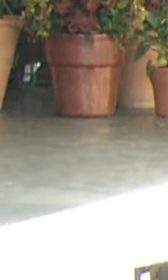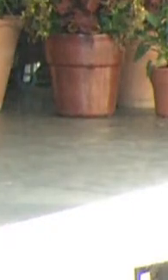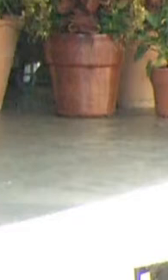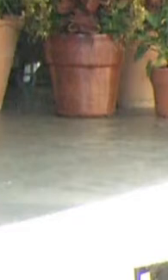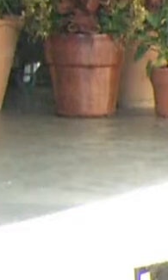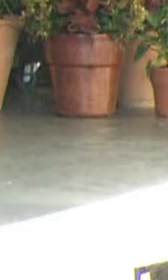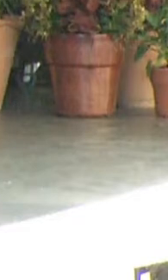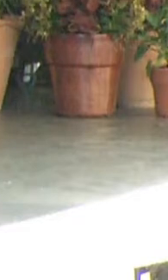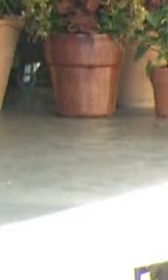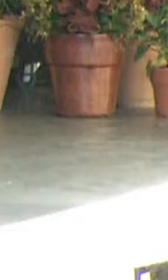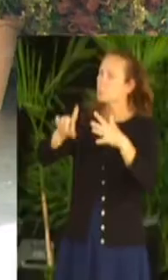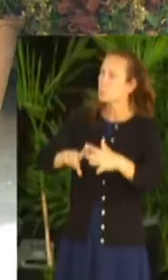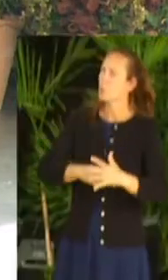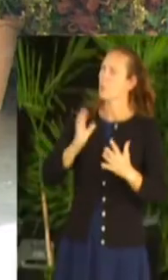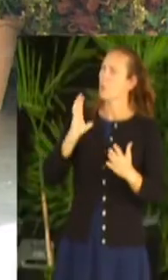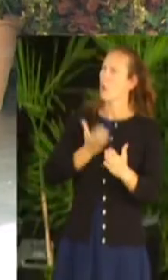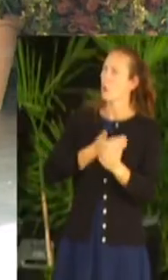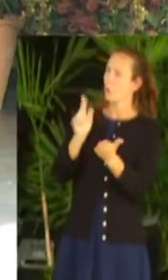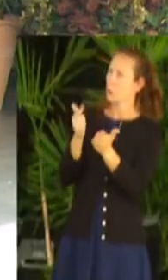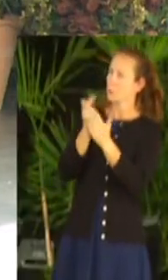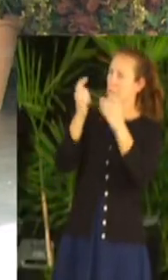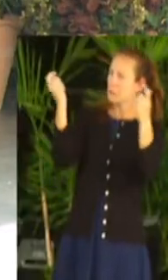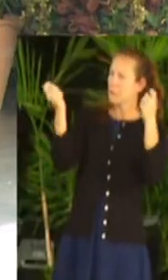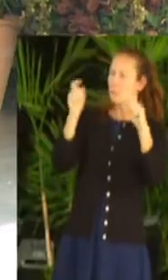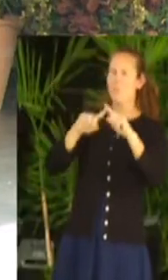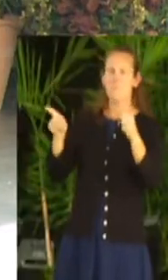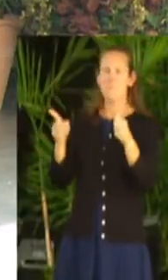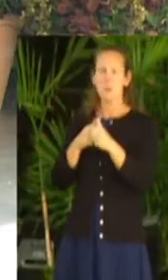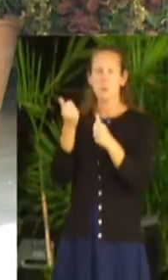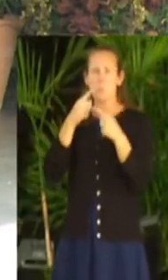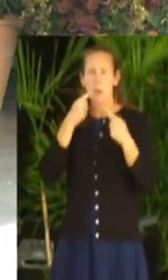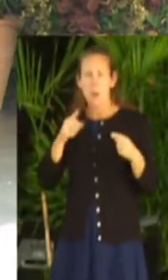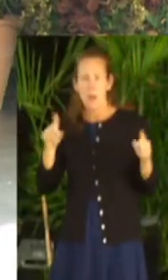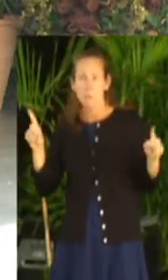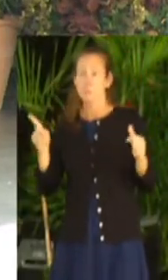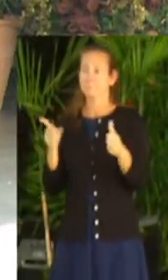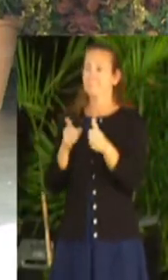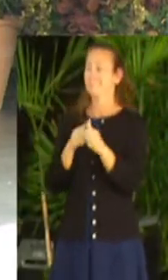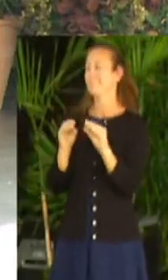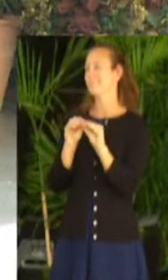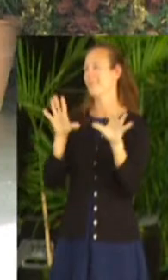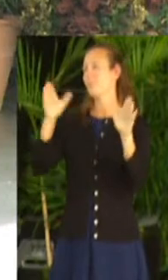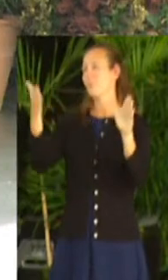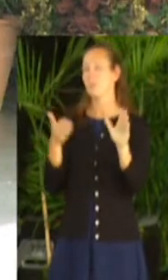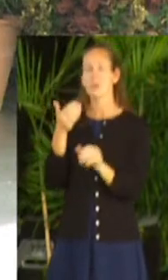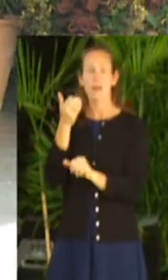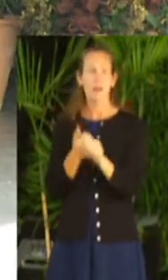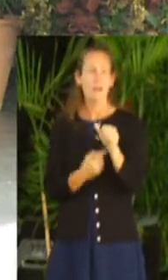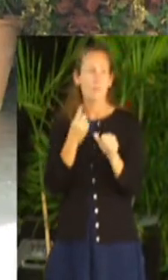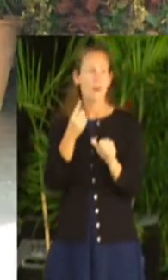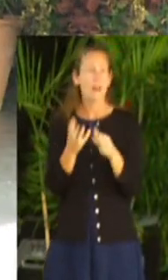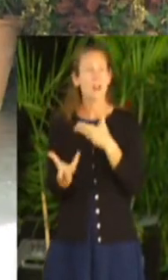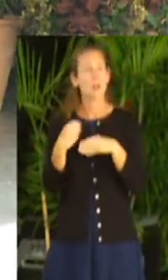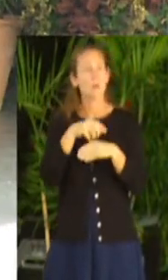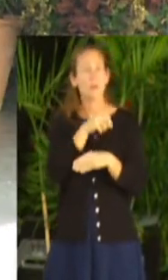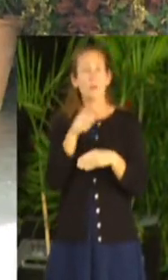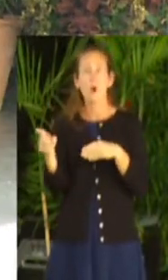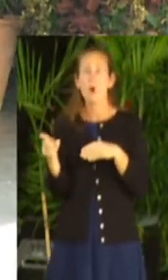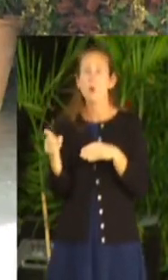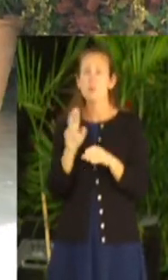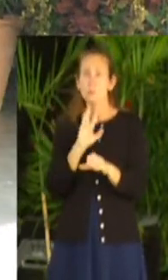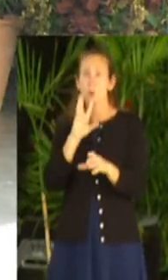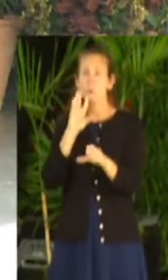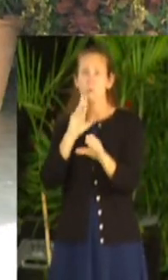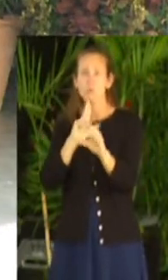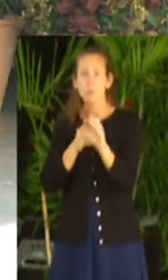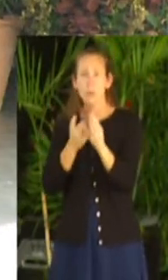couple of kind of ground rules or announcements. First, I obviously want to welcome everyone, including those who are participating and observing remotely,